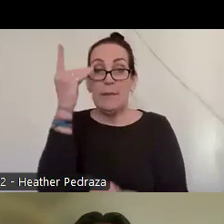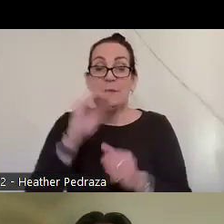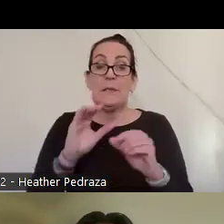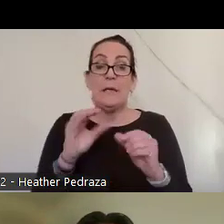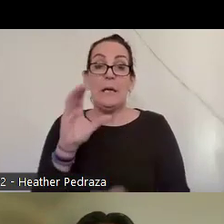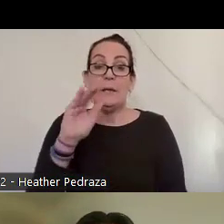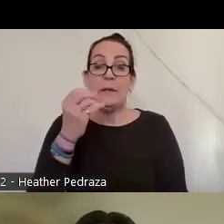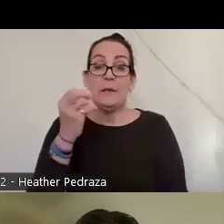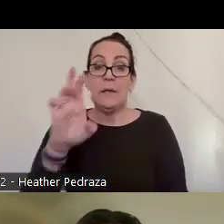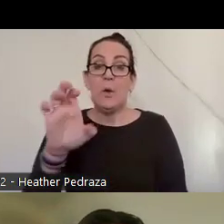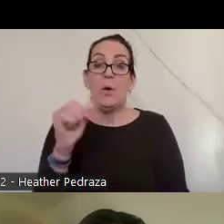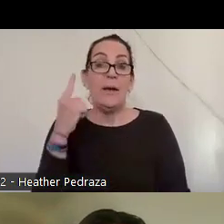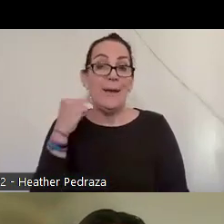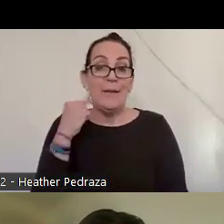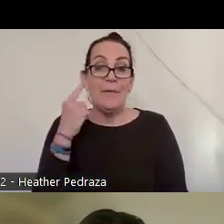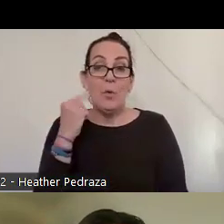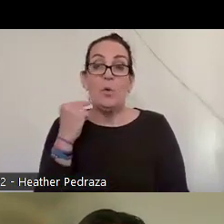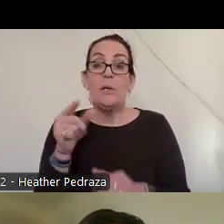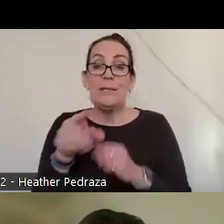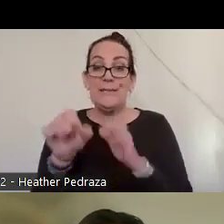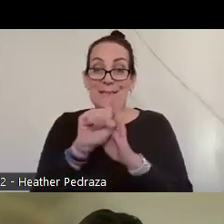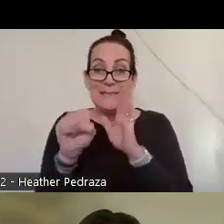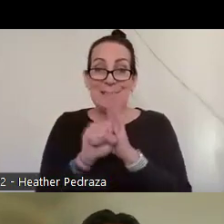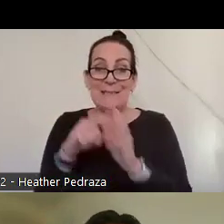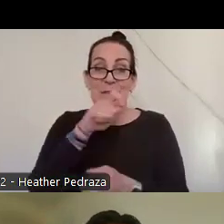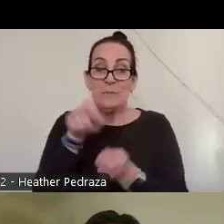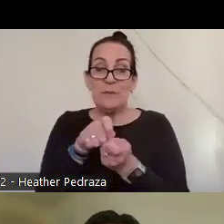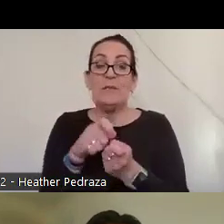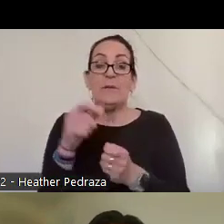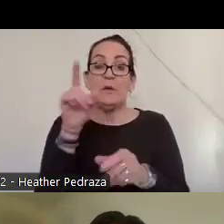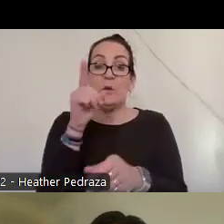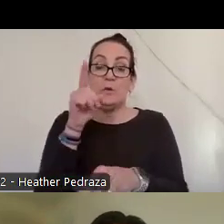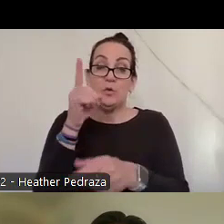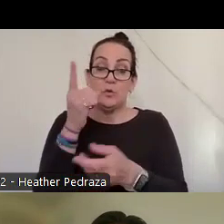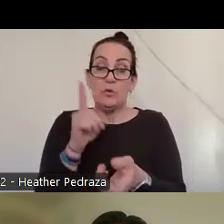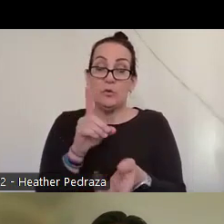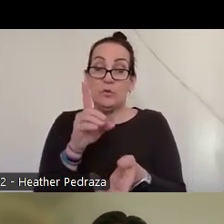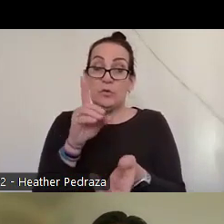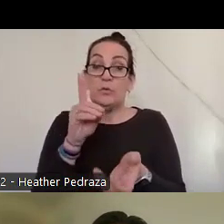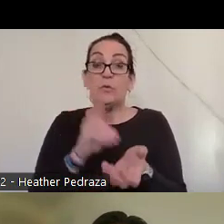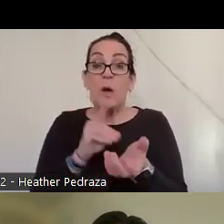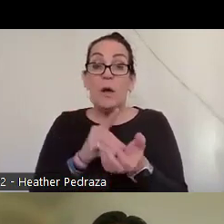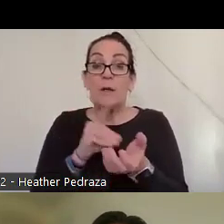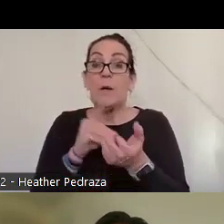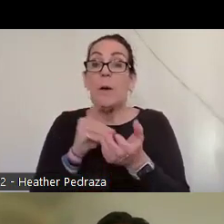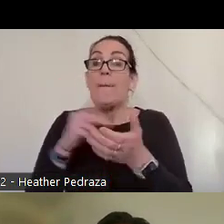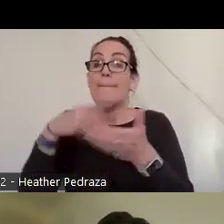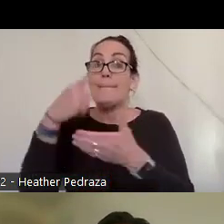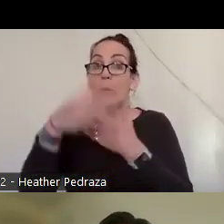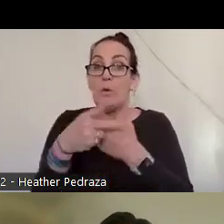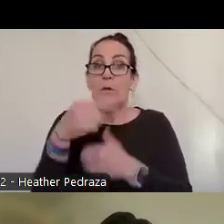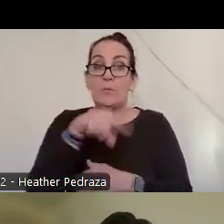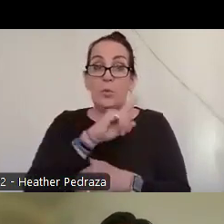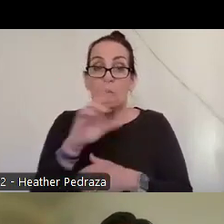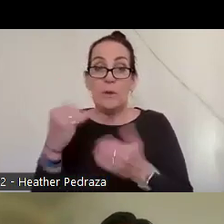individuals with dementia. And we are currently circulating a request letter amongst Assembly members for